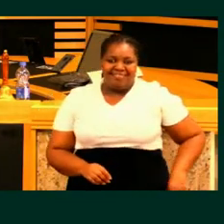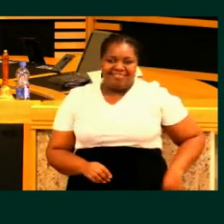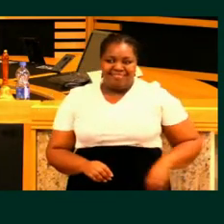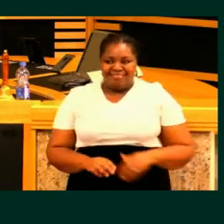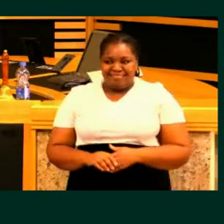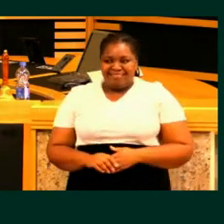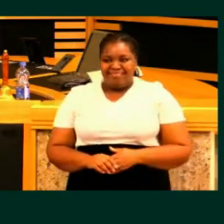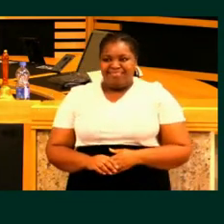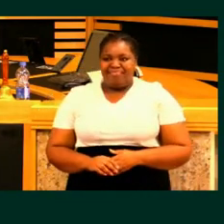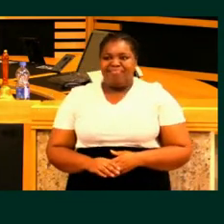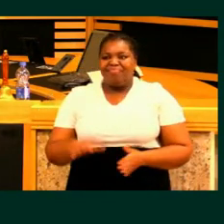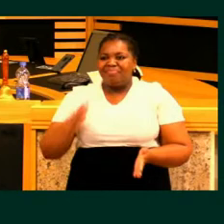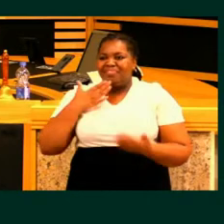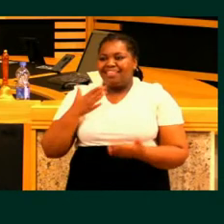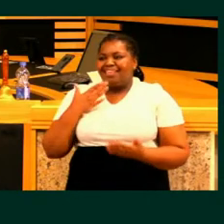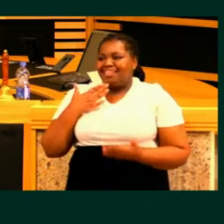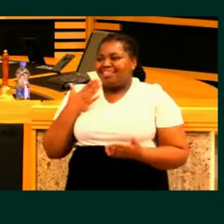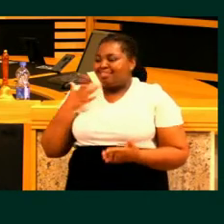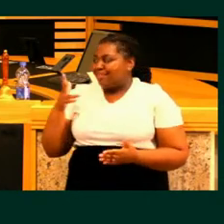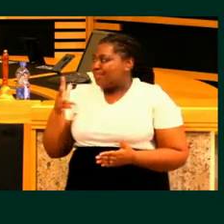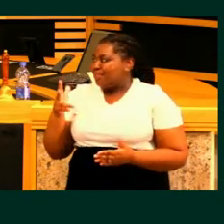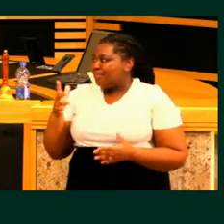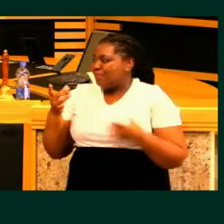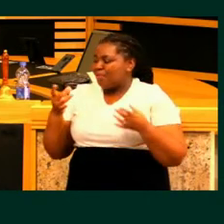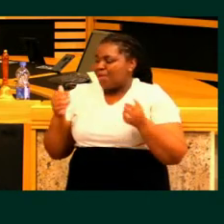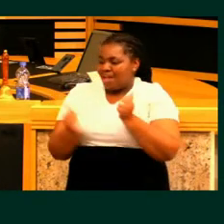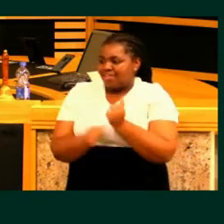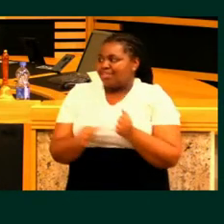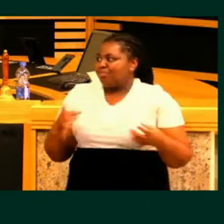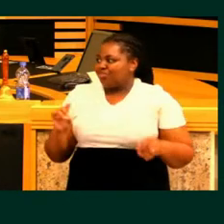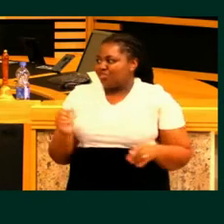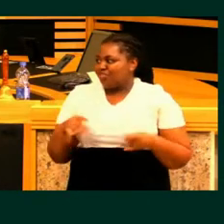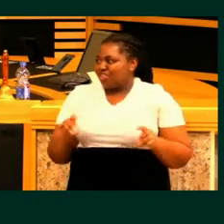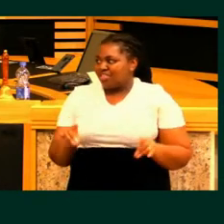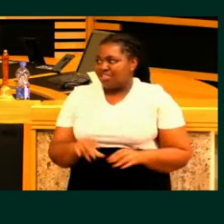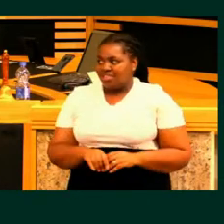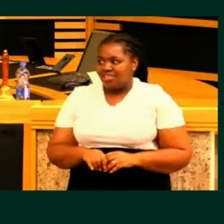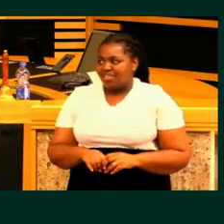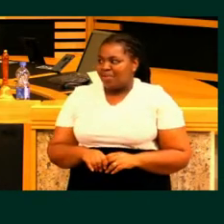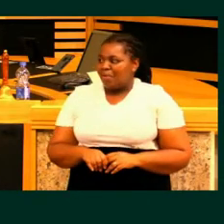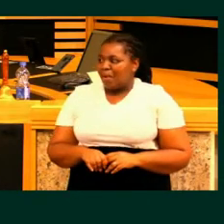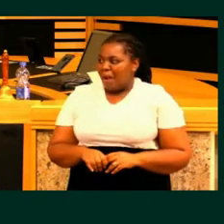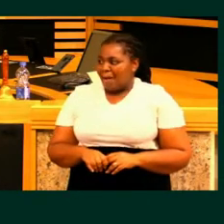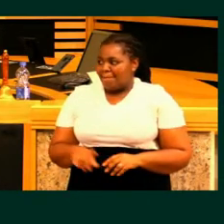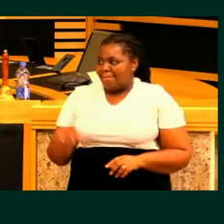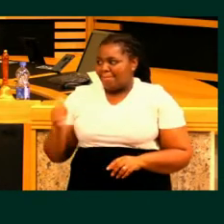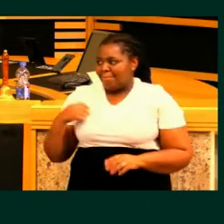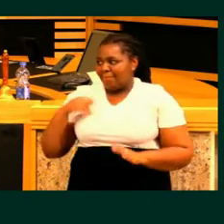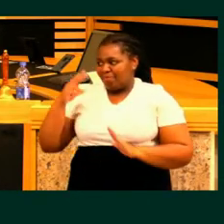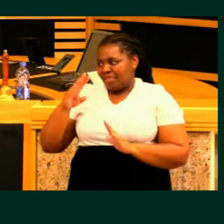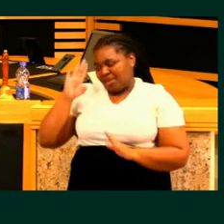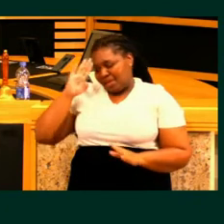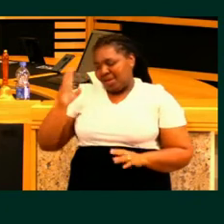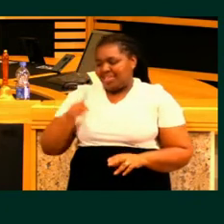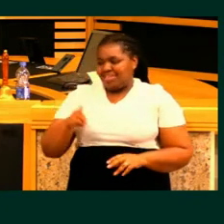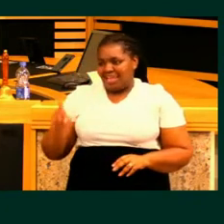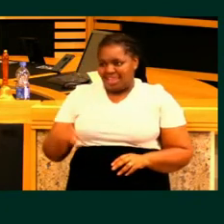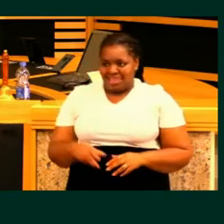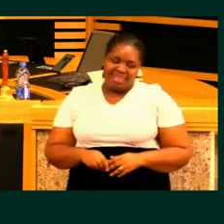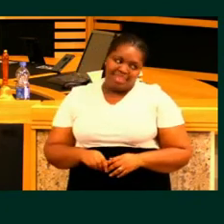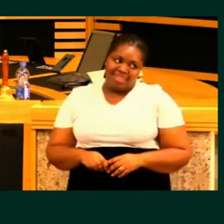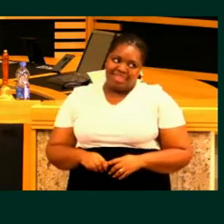you thank you honorable Deputy chair of chairs let me greet once again